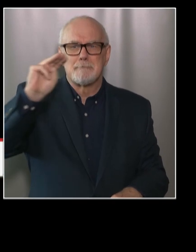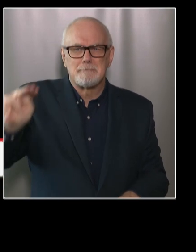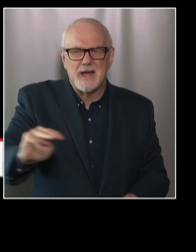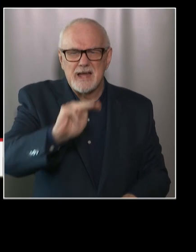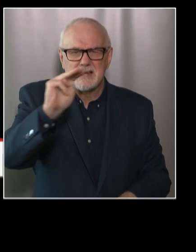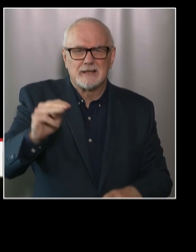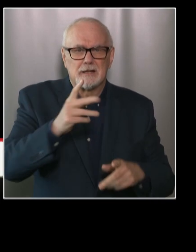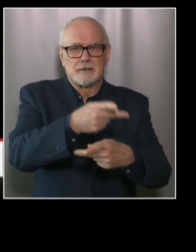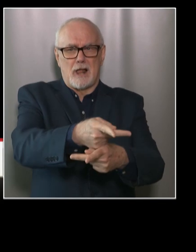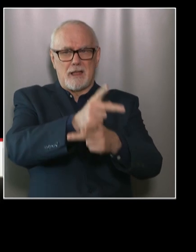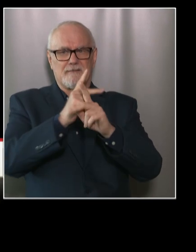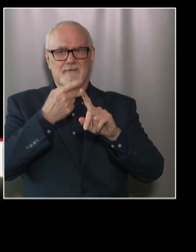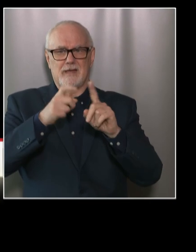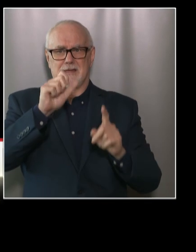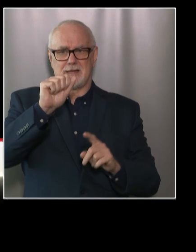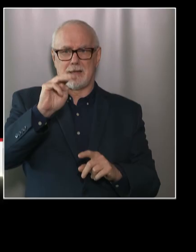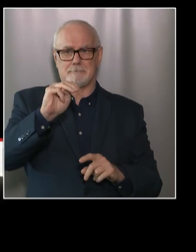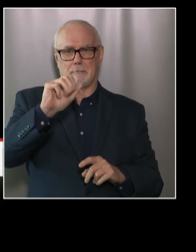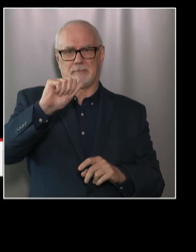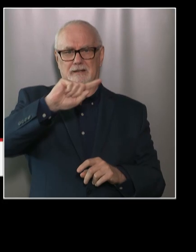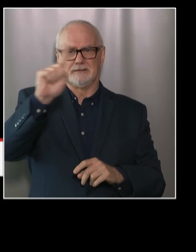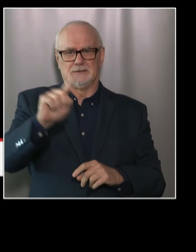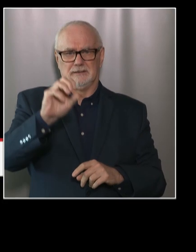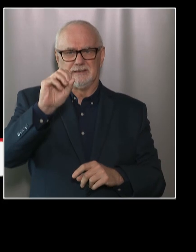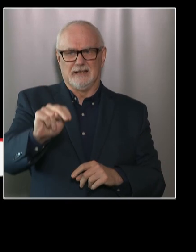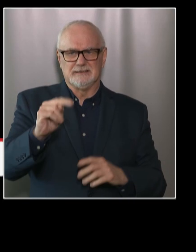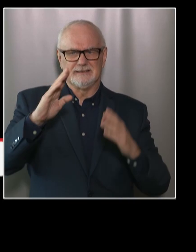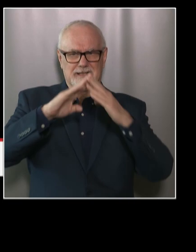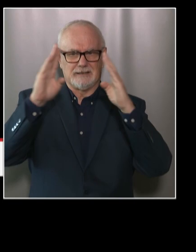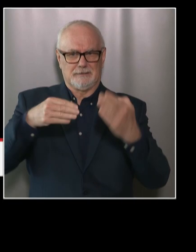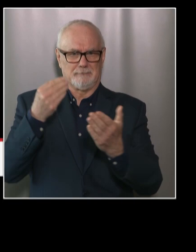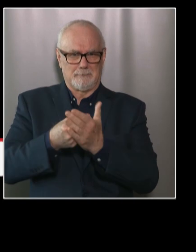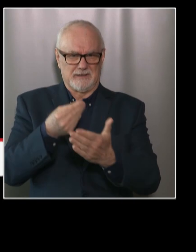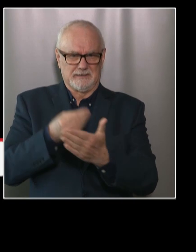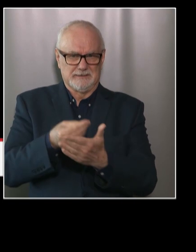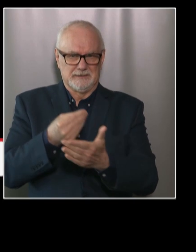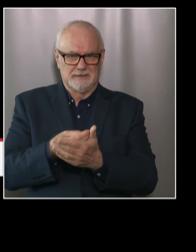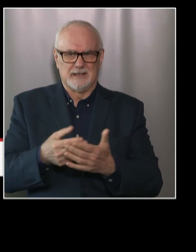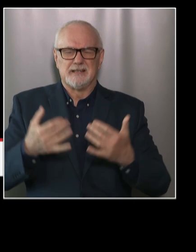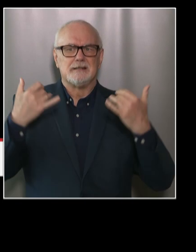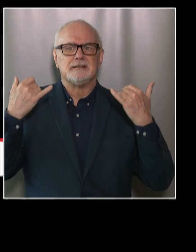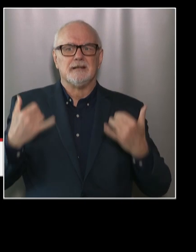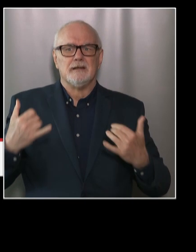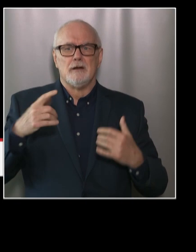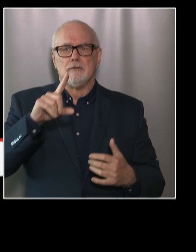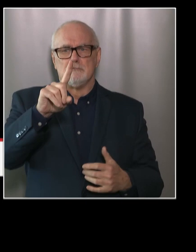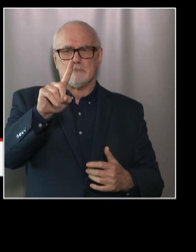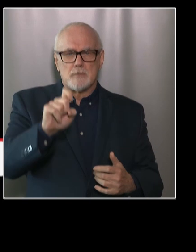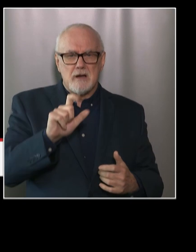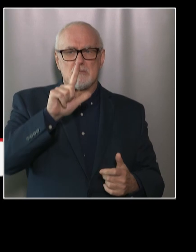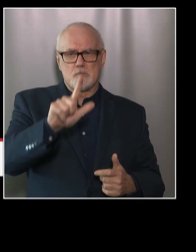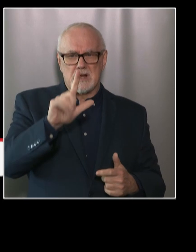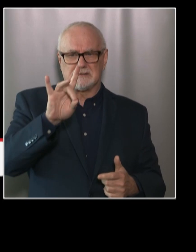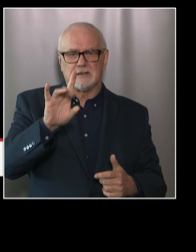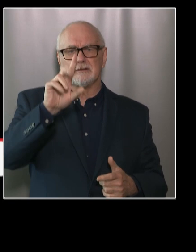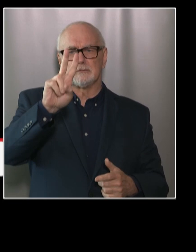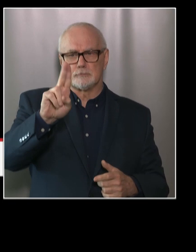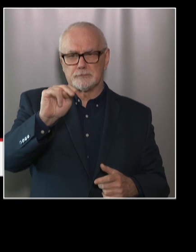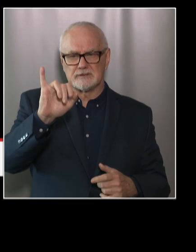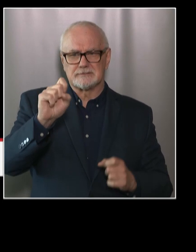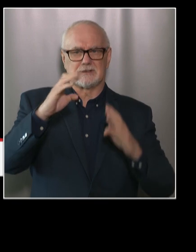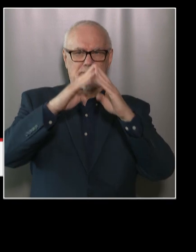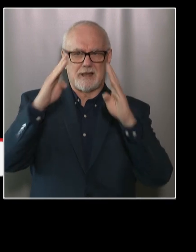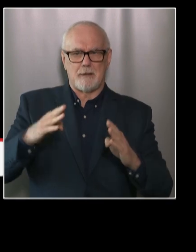Amazon Housing Equity Fund. There are now 110 units of housing, the majority of which is reserved